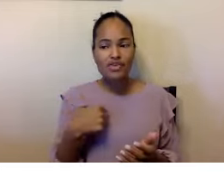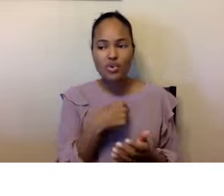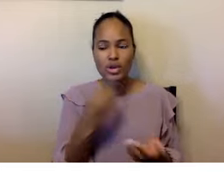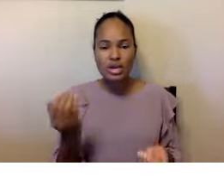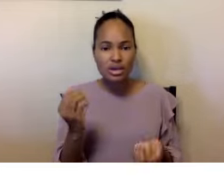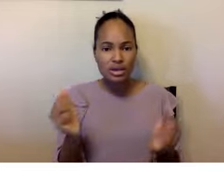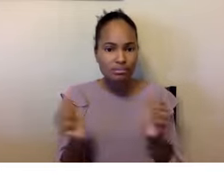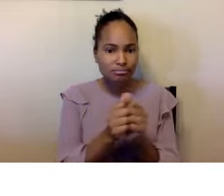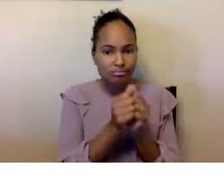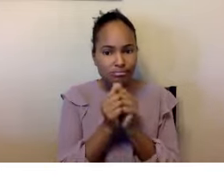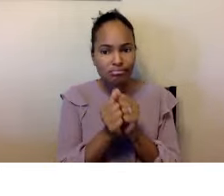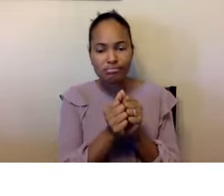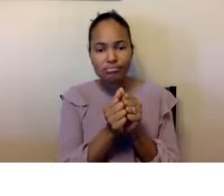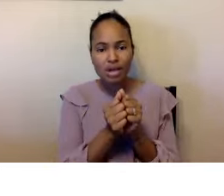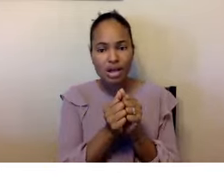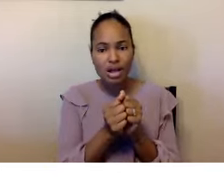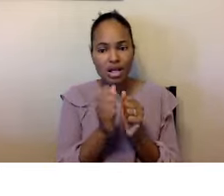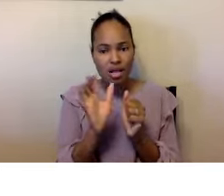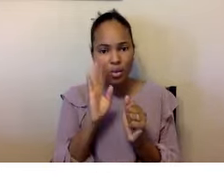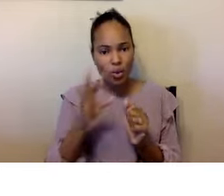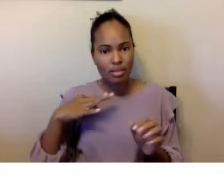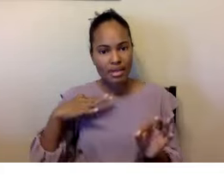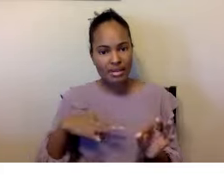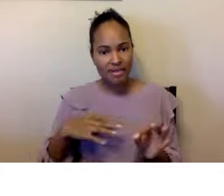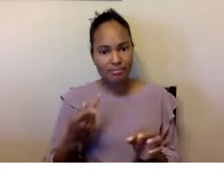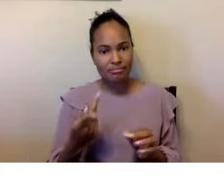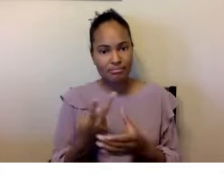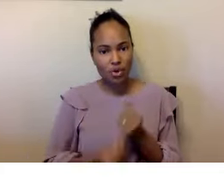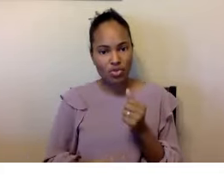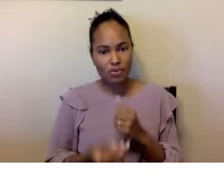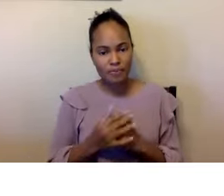finished, it'll be better for both ends.